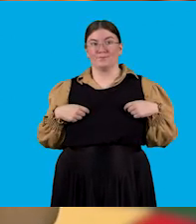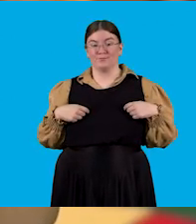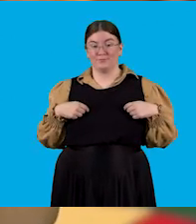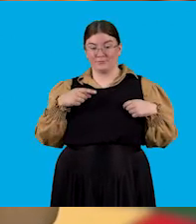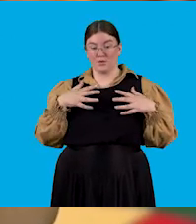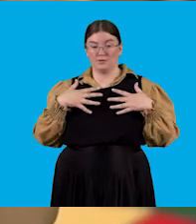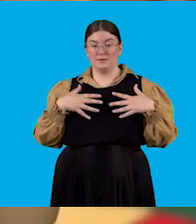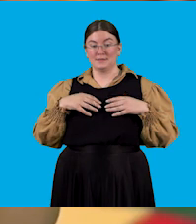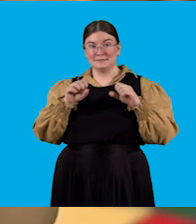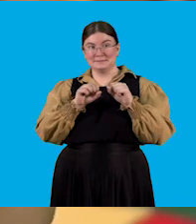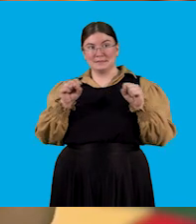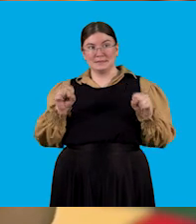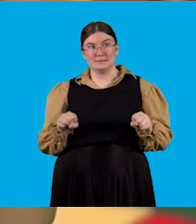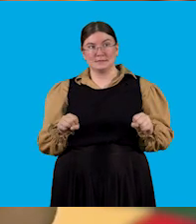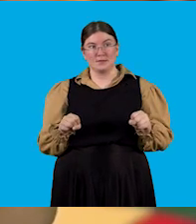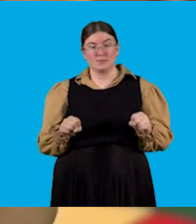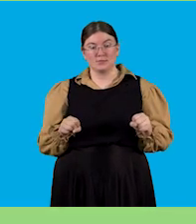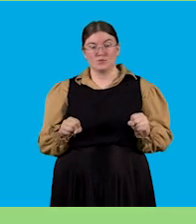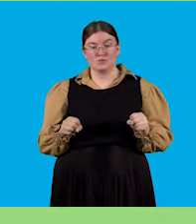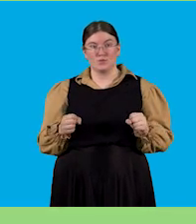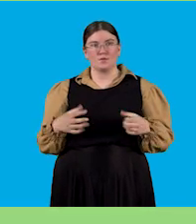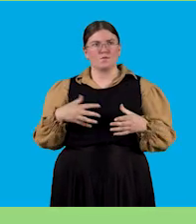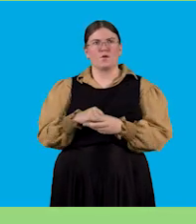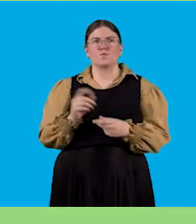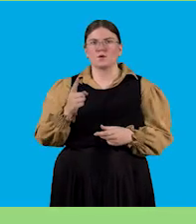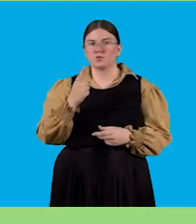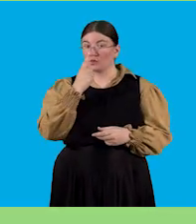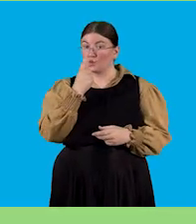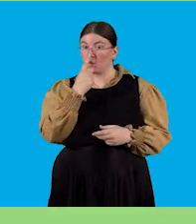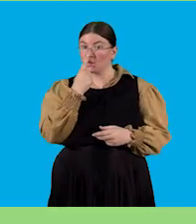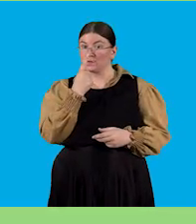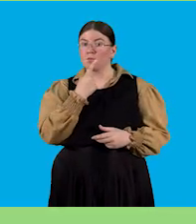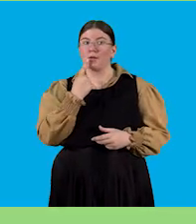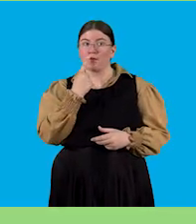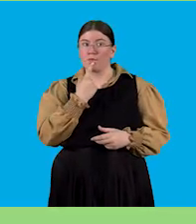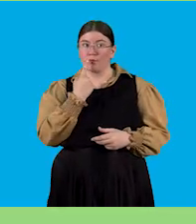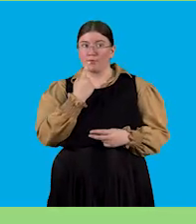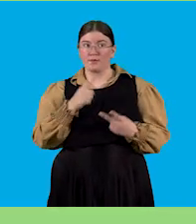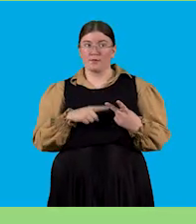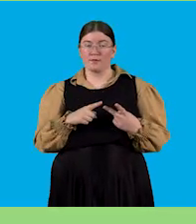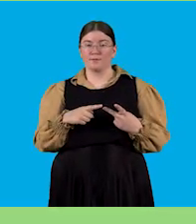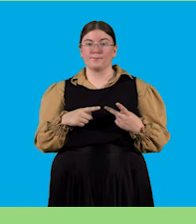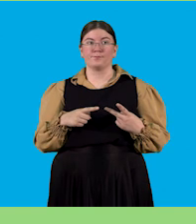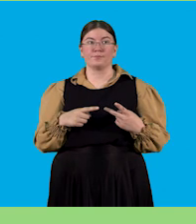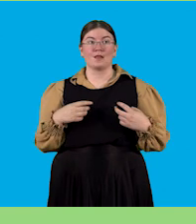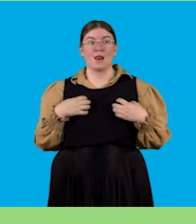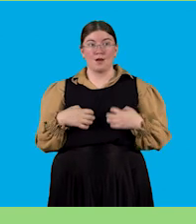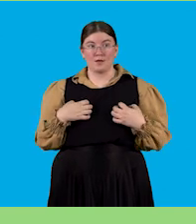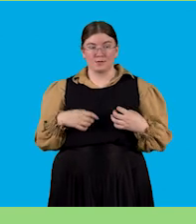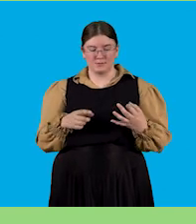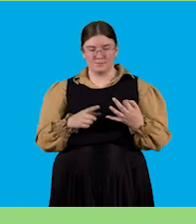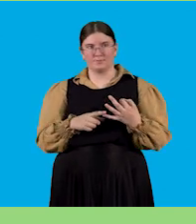respiratory system include the nose and the mouth, the lungs,